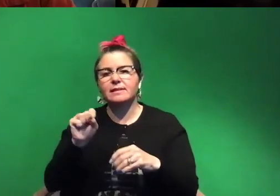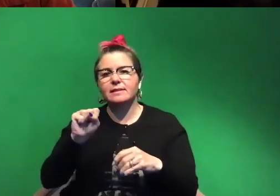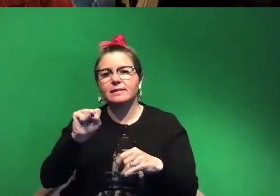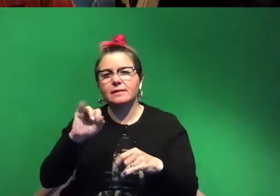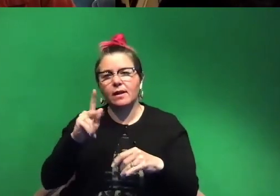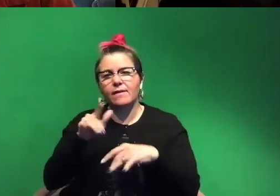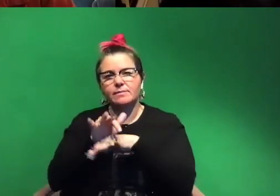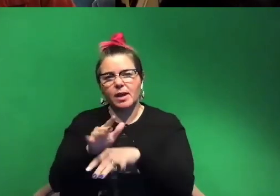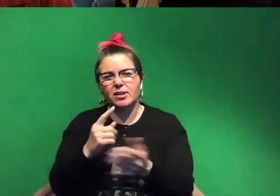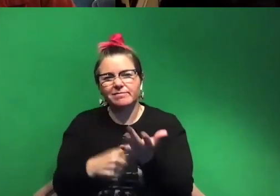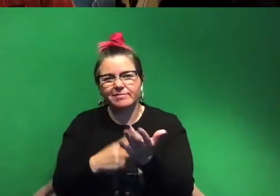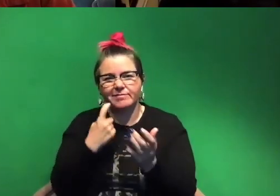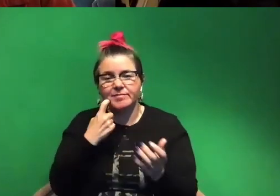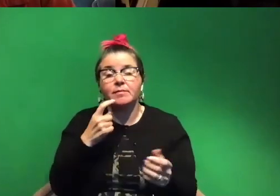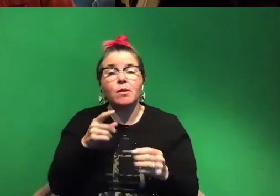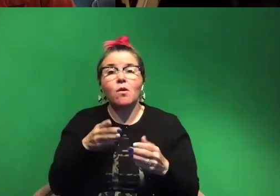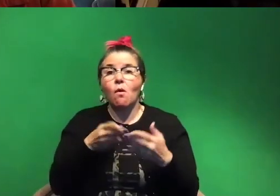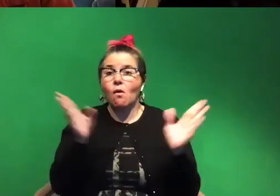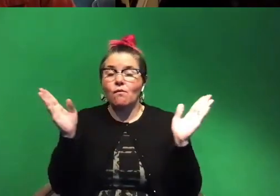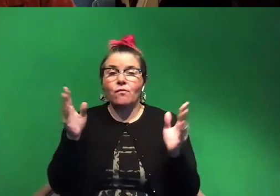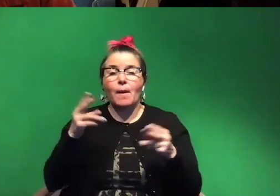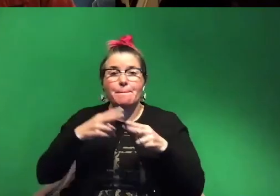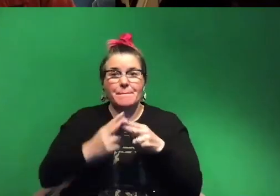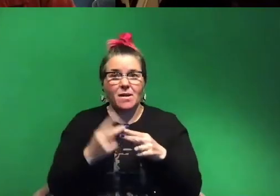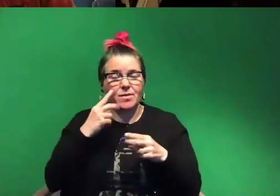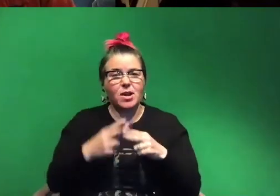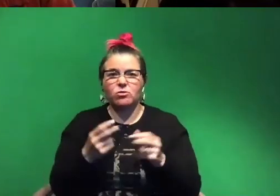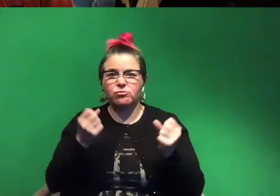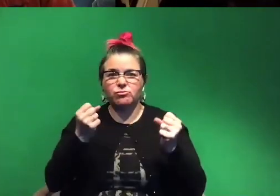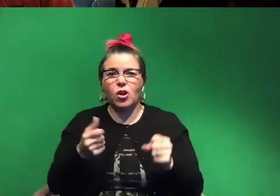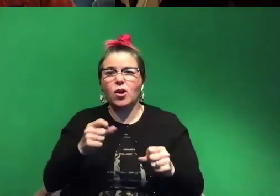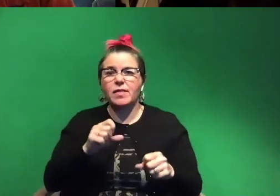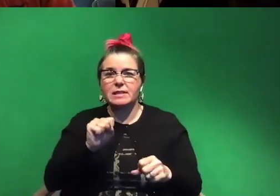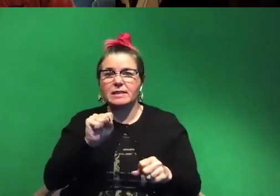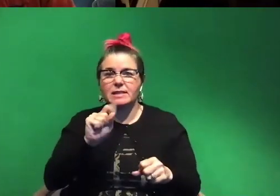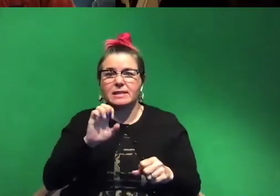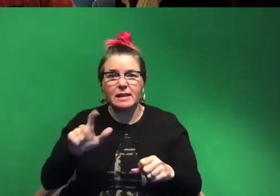silk. But overall, pound for pound, they're stronger than steel. If you had a fiber of